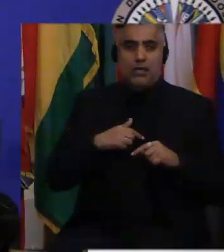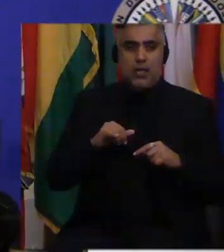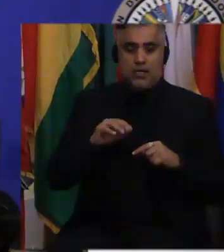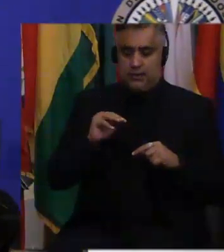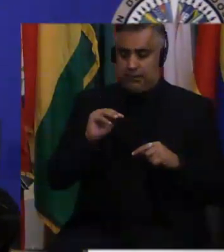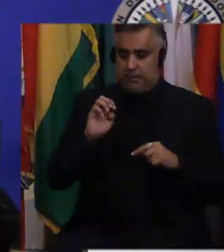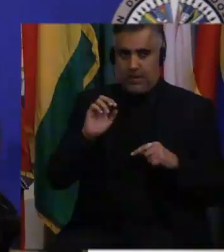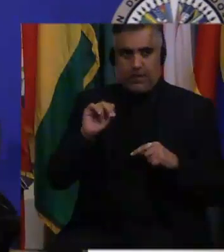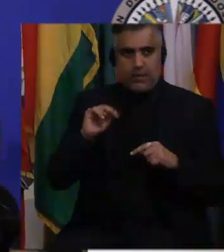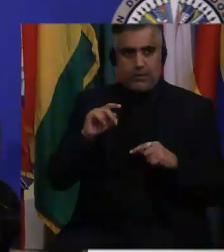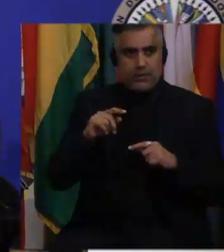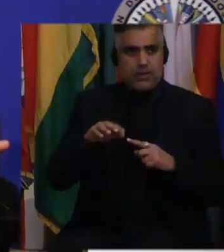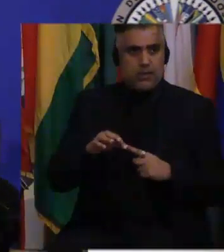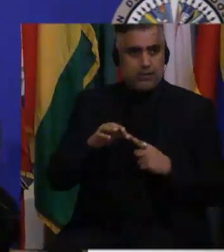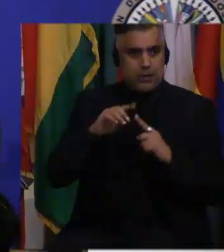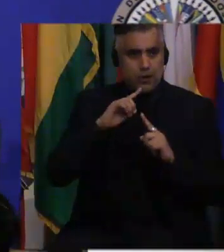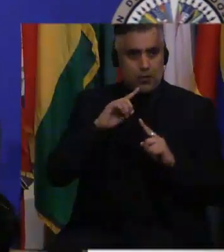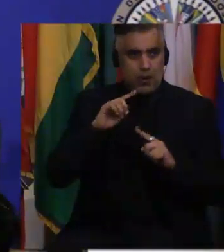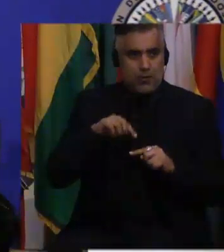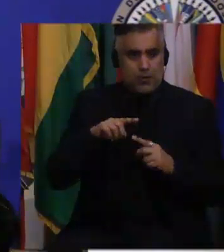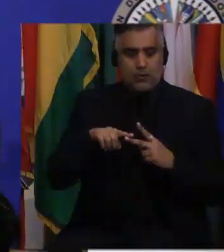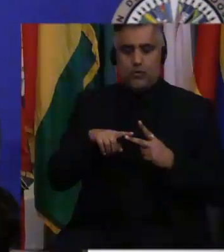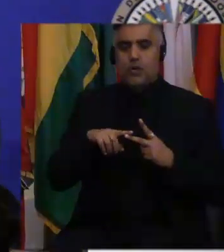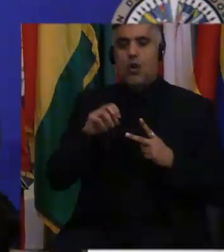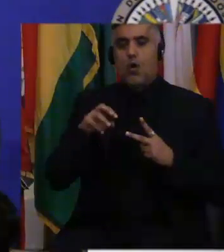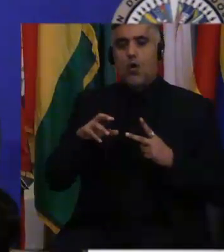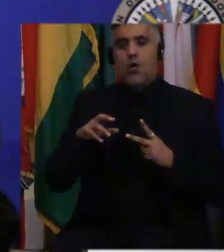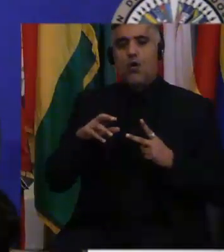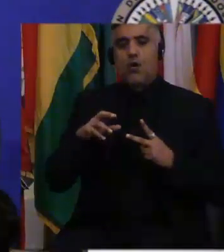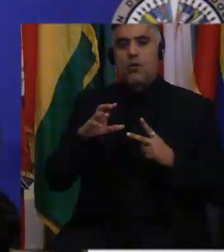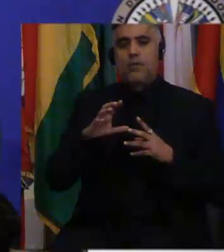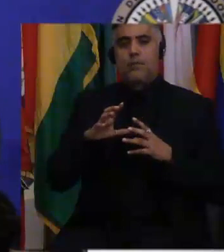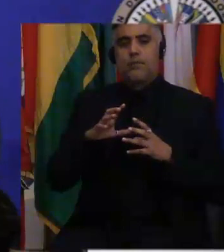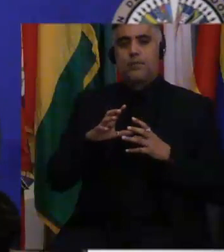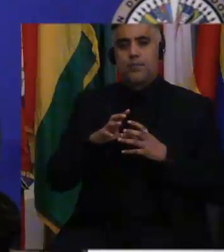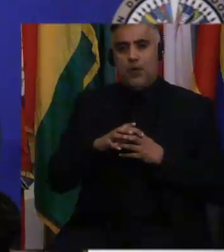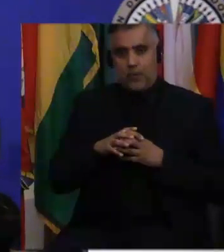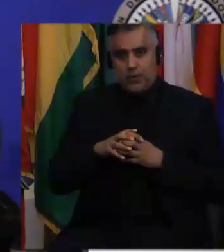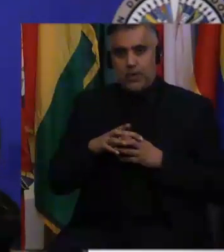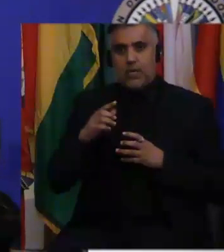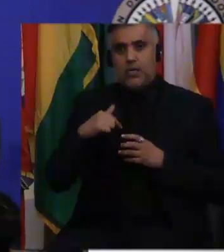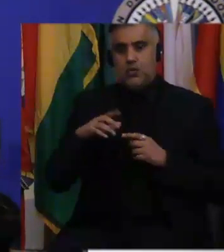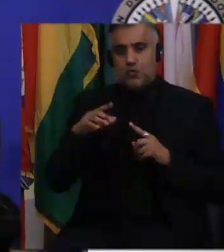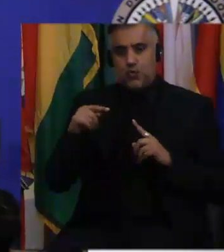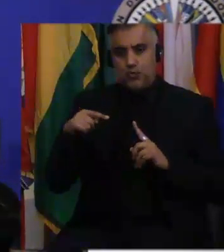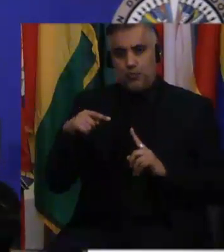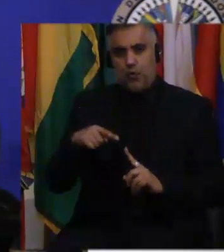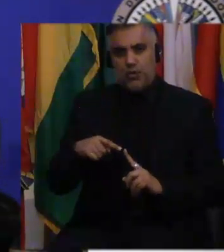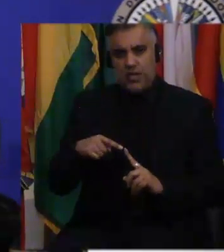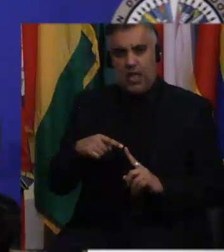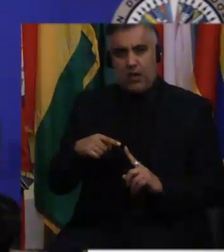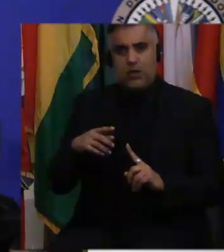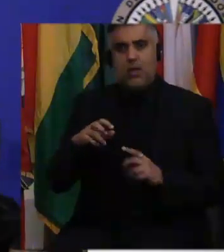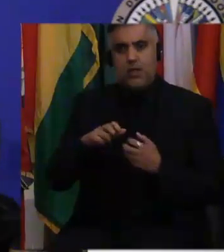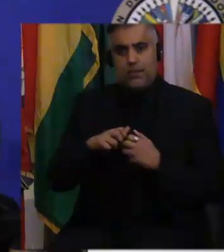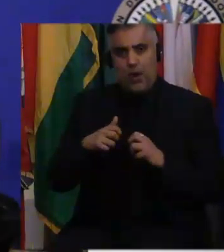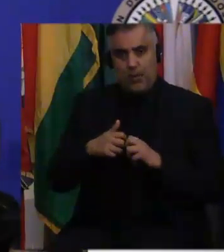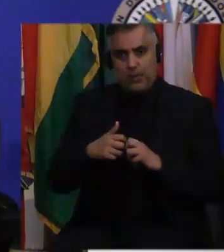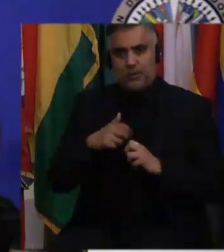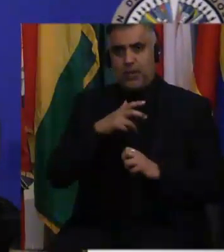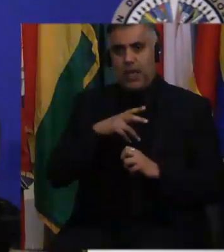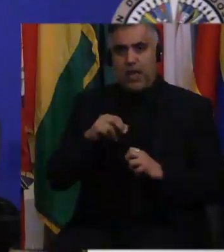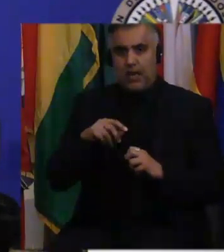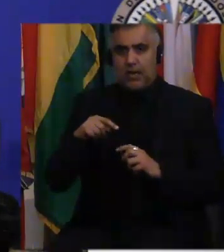mechanisms, be it special rapporteurs or treaty bodies, is really to point out on concrete problems